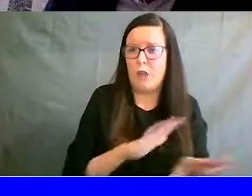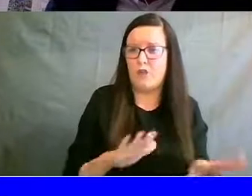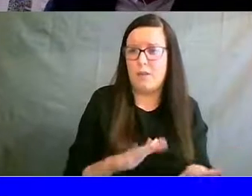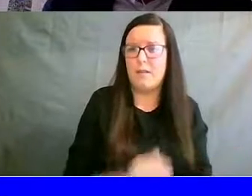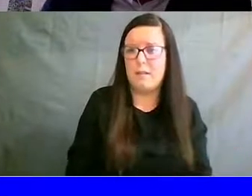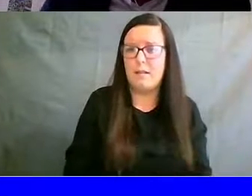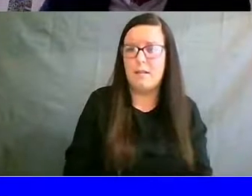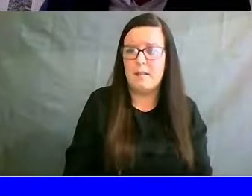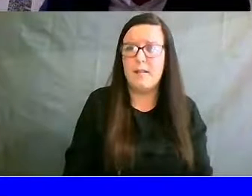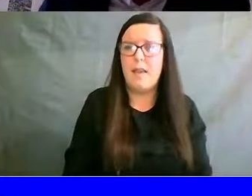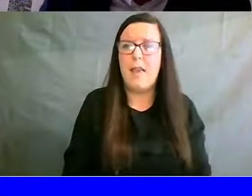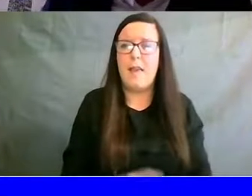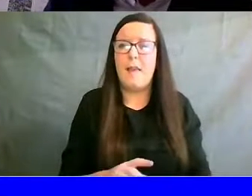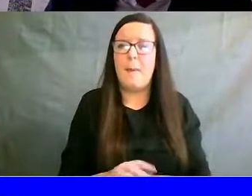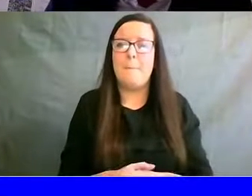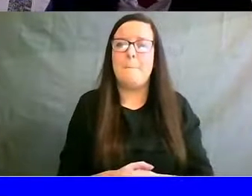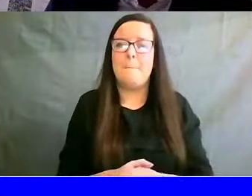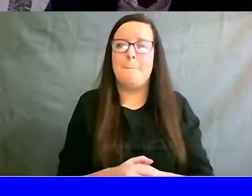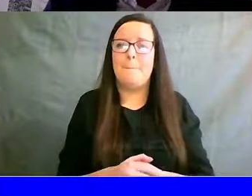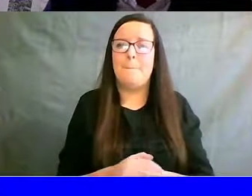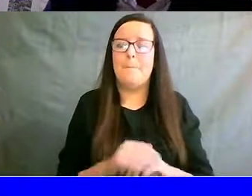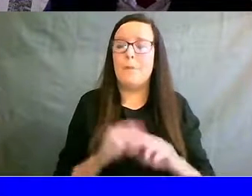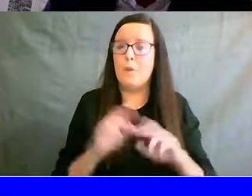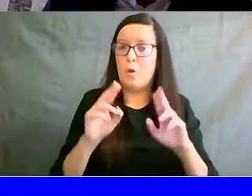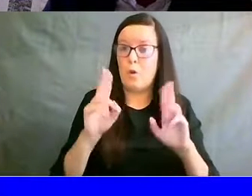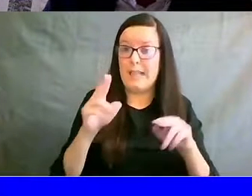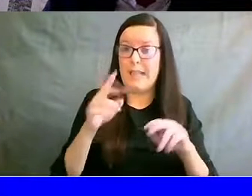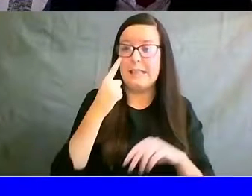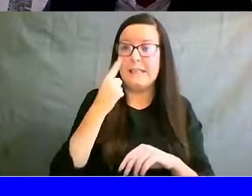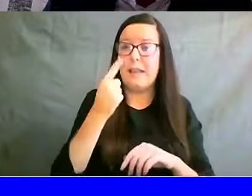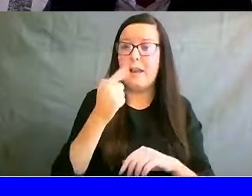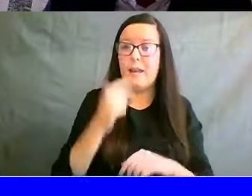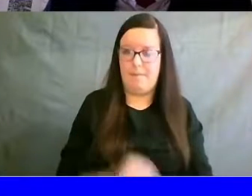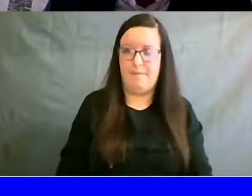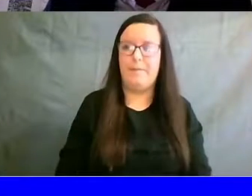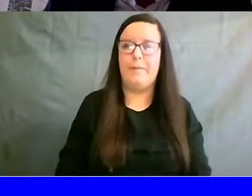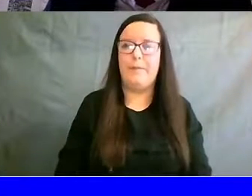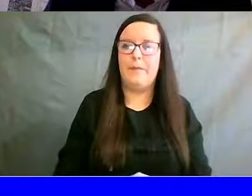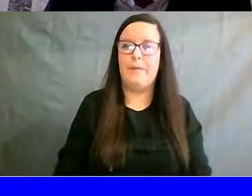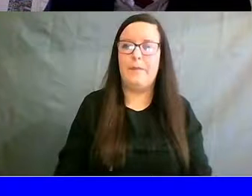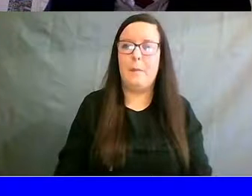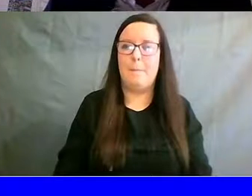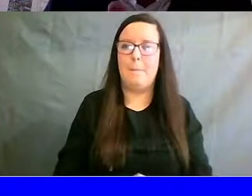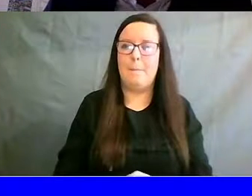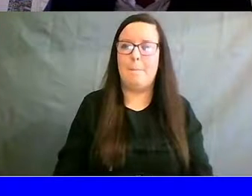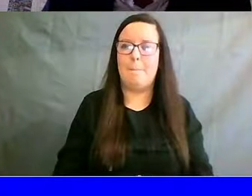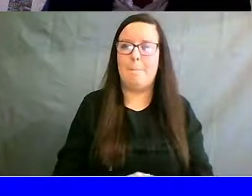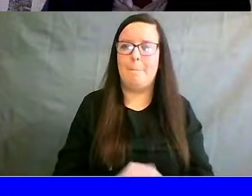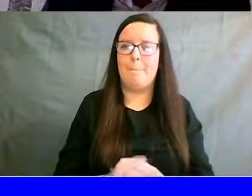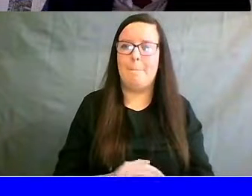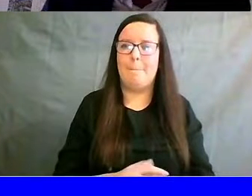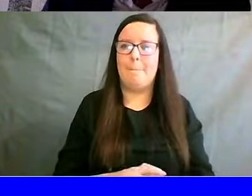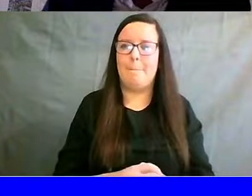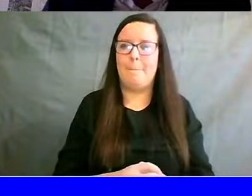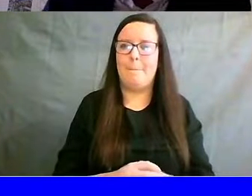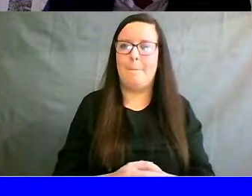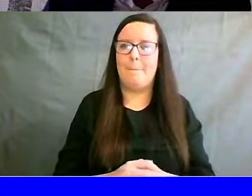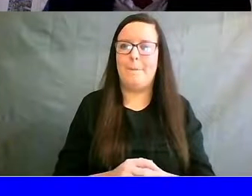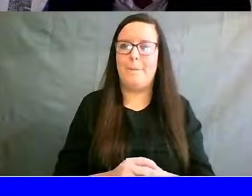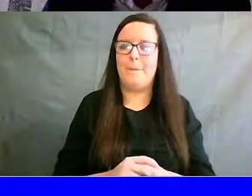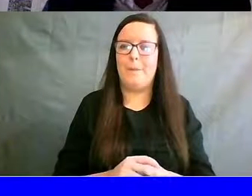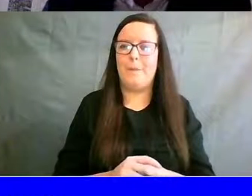and the next slide, please. You can start to see here three areas where child witnesses are treated more favorably than adults with